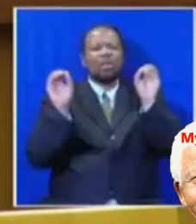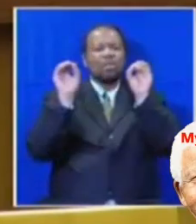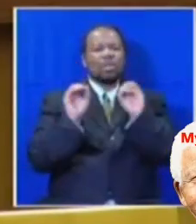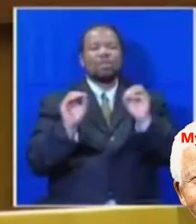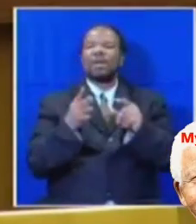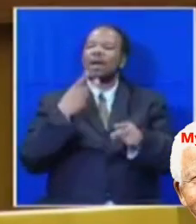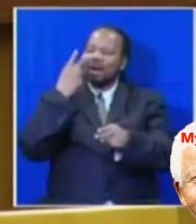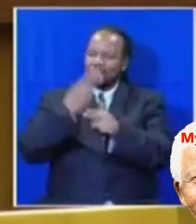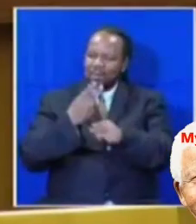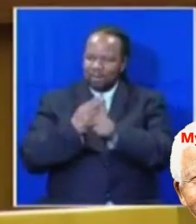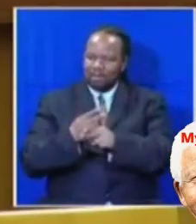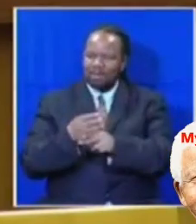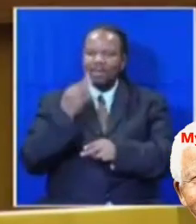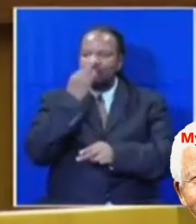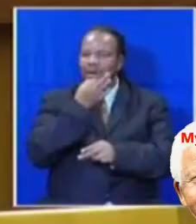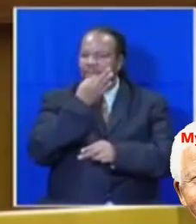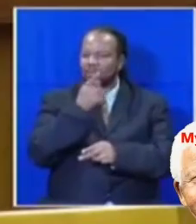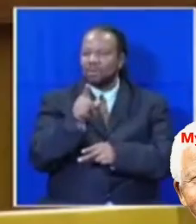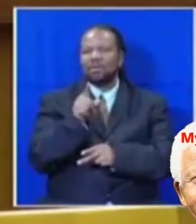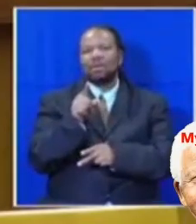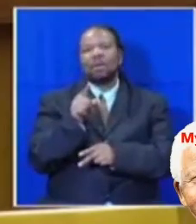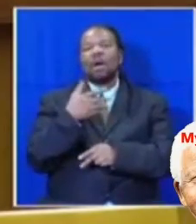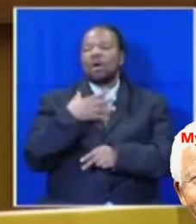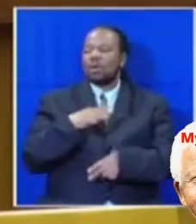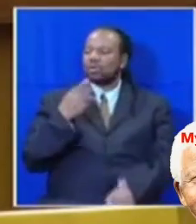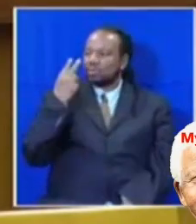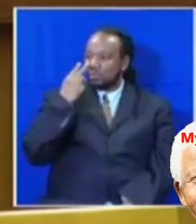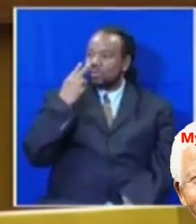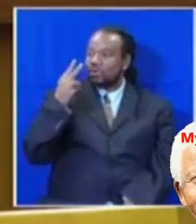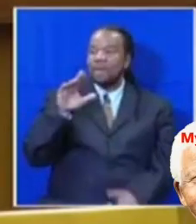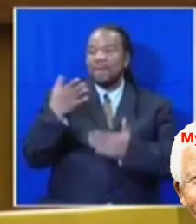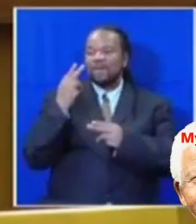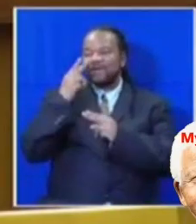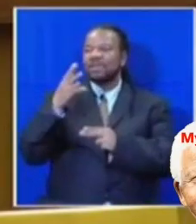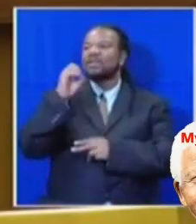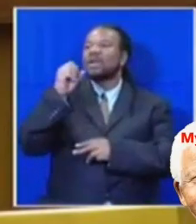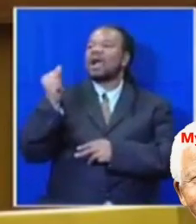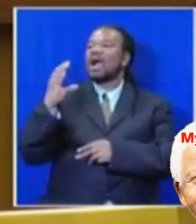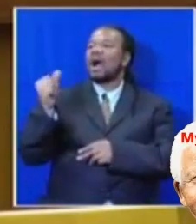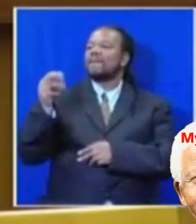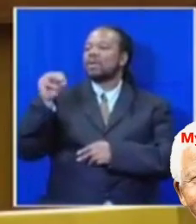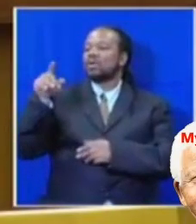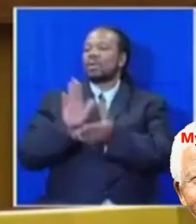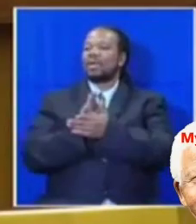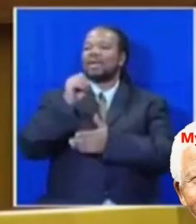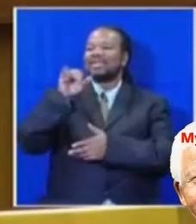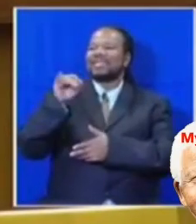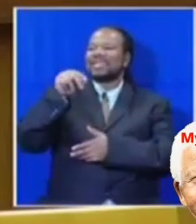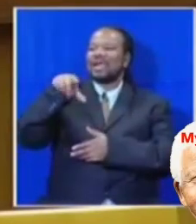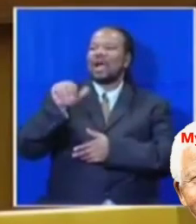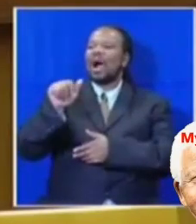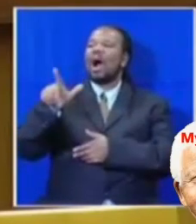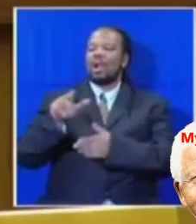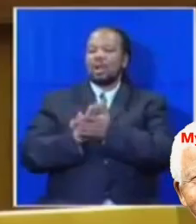repeat again, I would like to see them in Cameroon, in Sierra Leone, in Senegal, in any of the